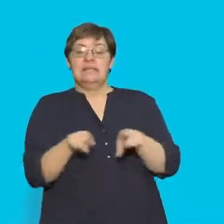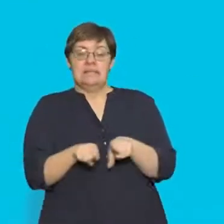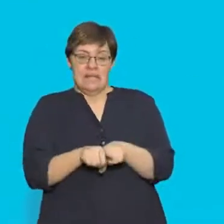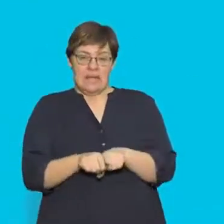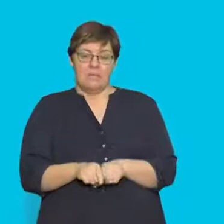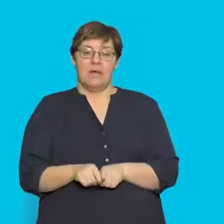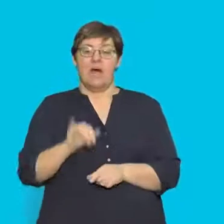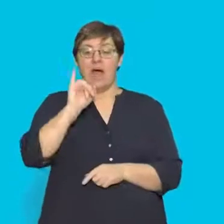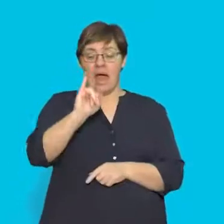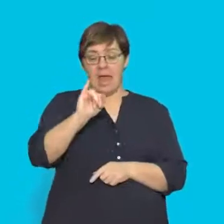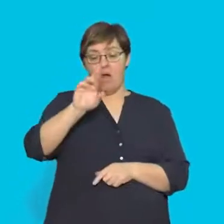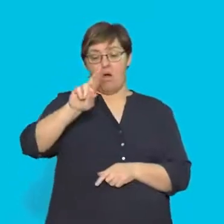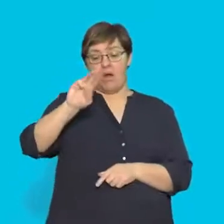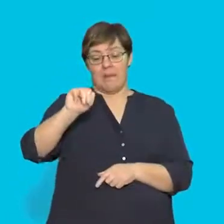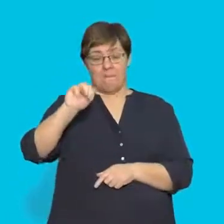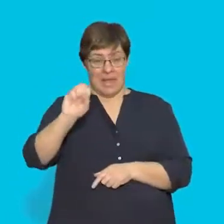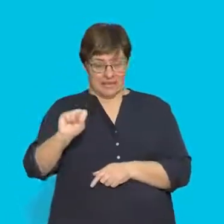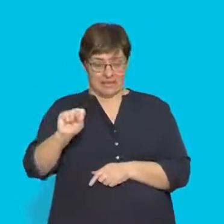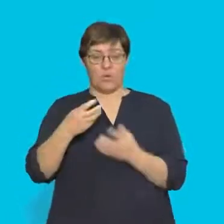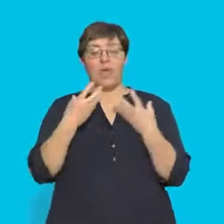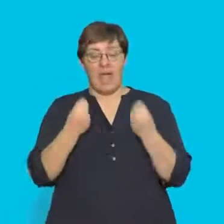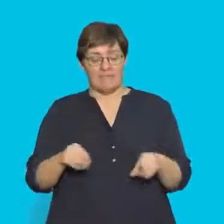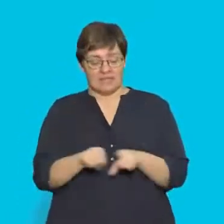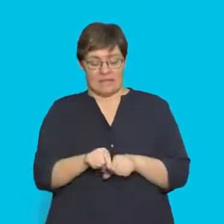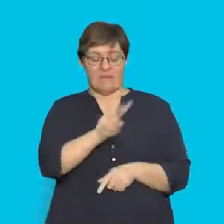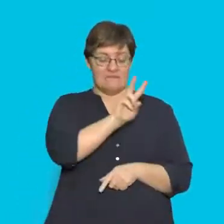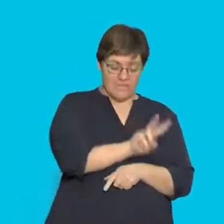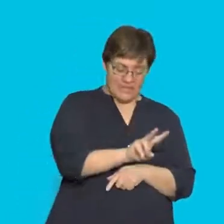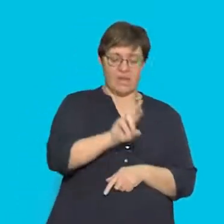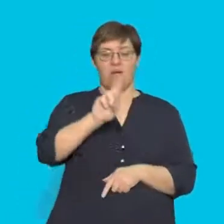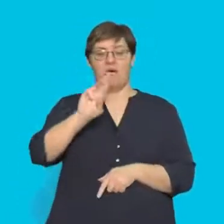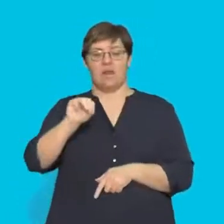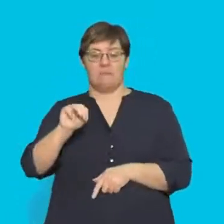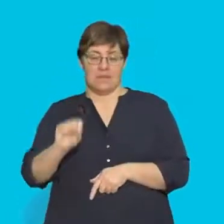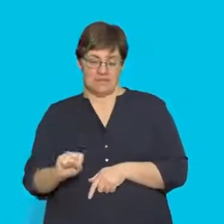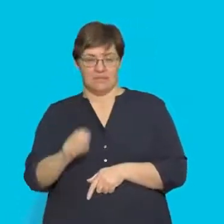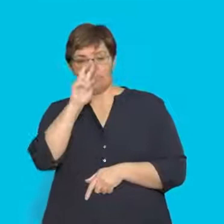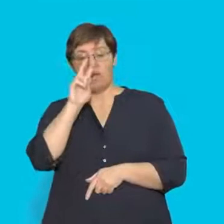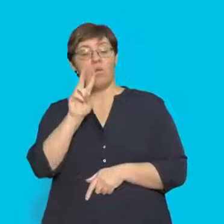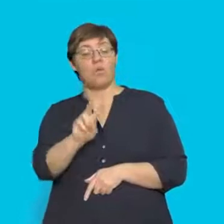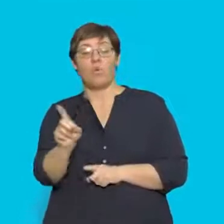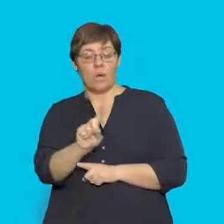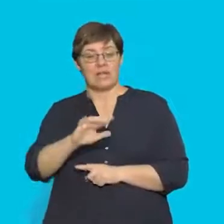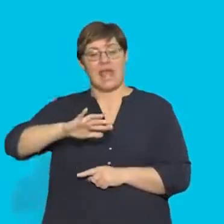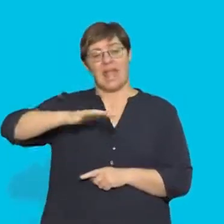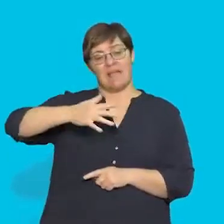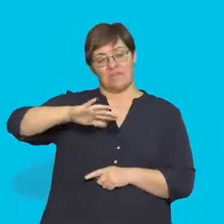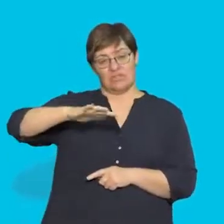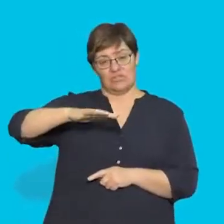had IRMS, we've got VRMS over here, where we're looking at the